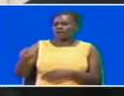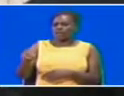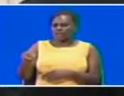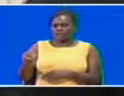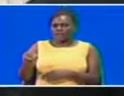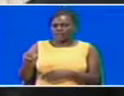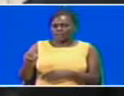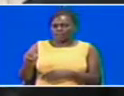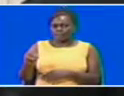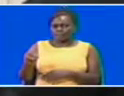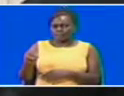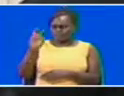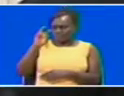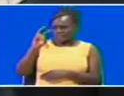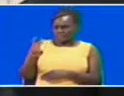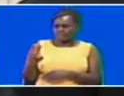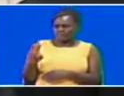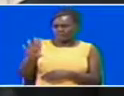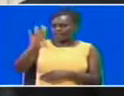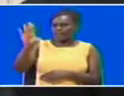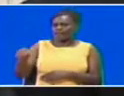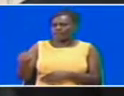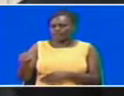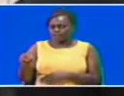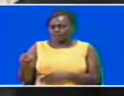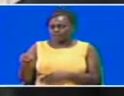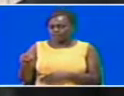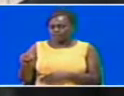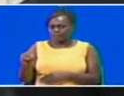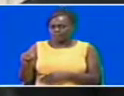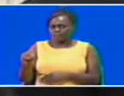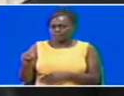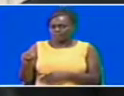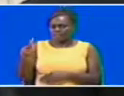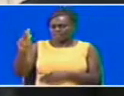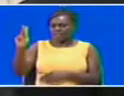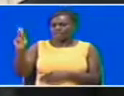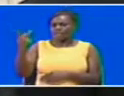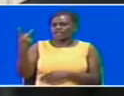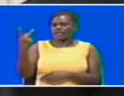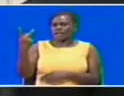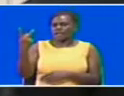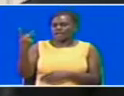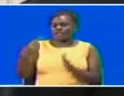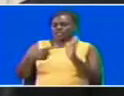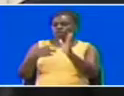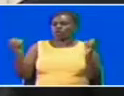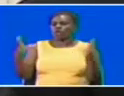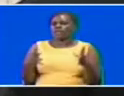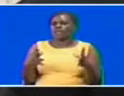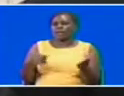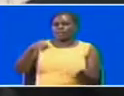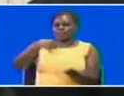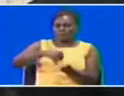the moment. And if you look at Africa as a continent, I think Kenya sticks out in terms of